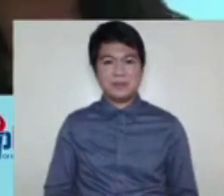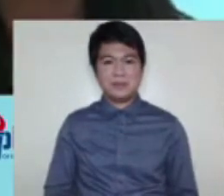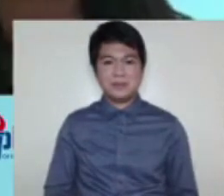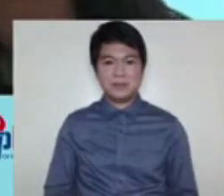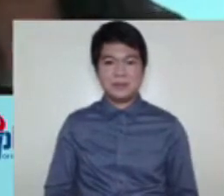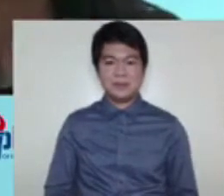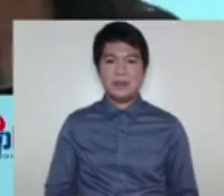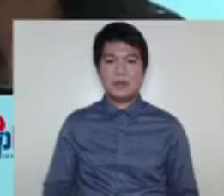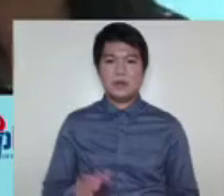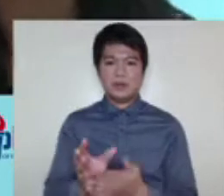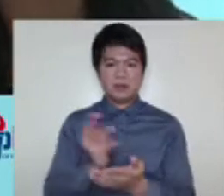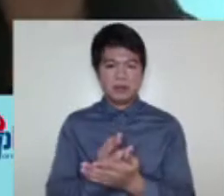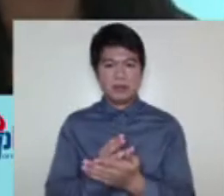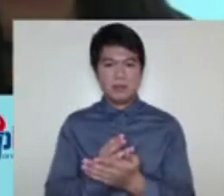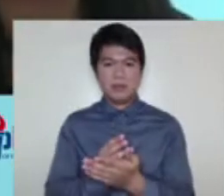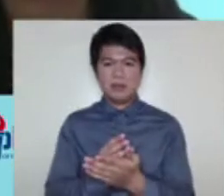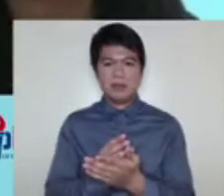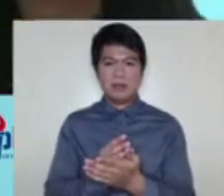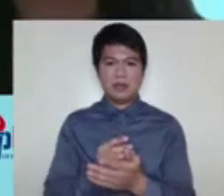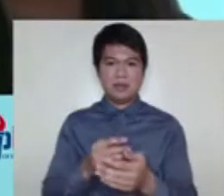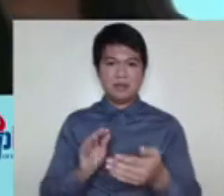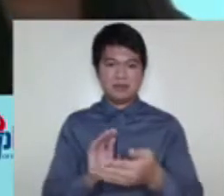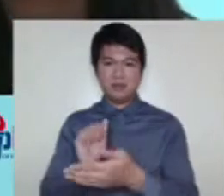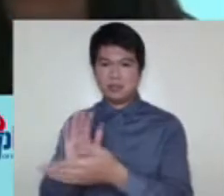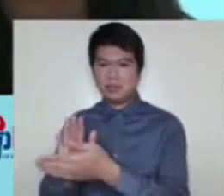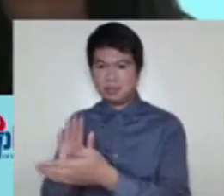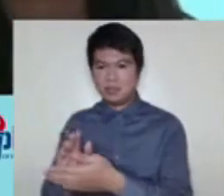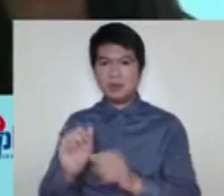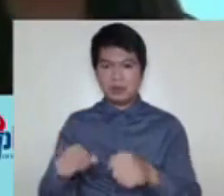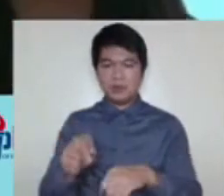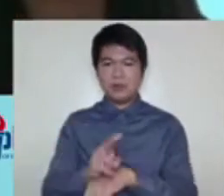approaches, co-curricular approaches that you may consider.